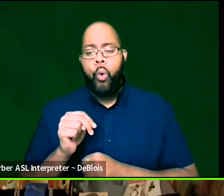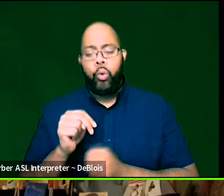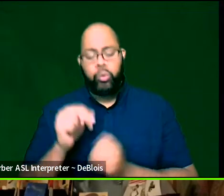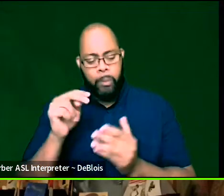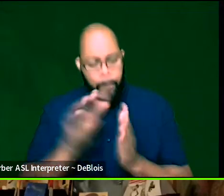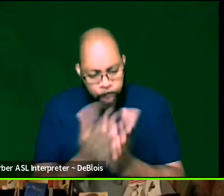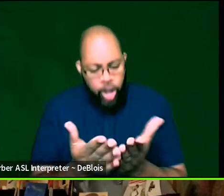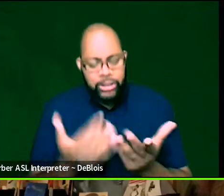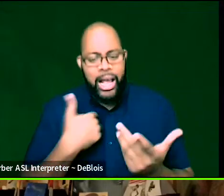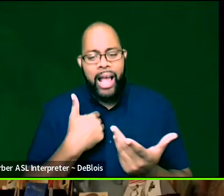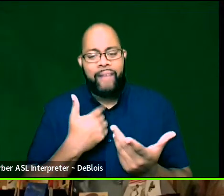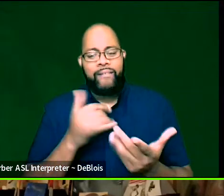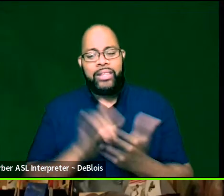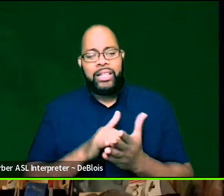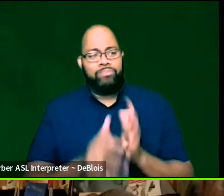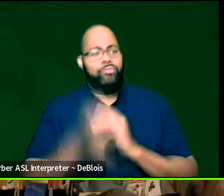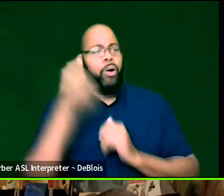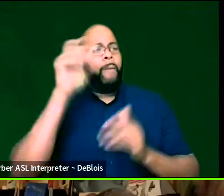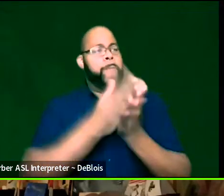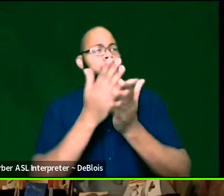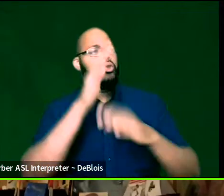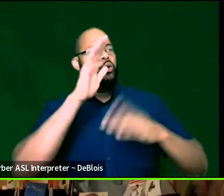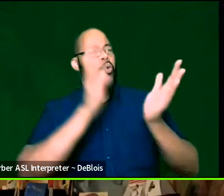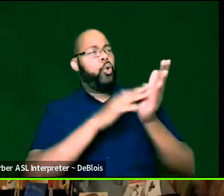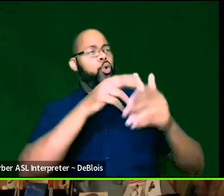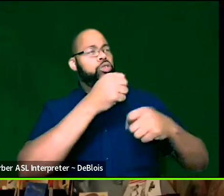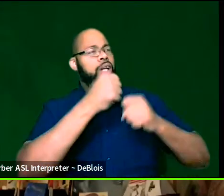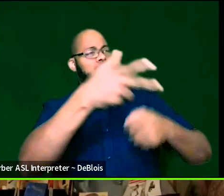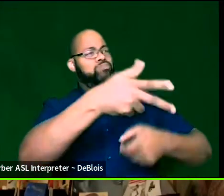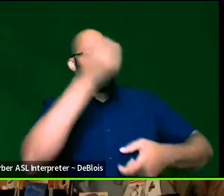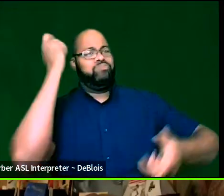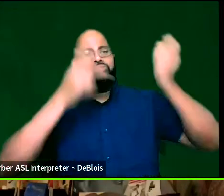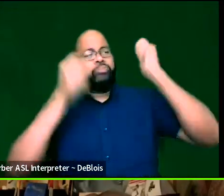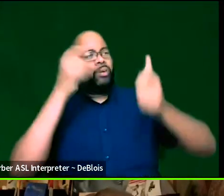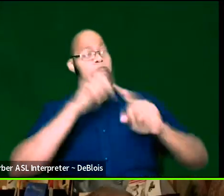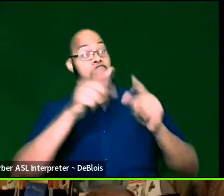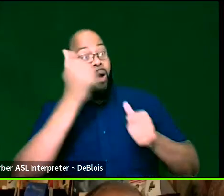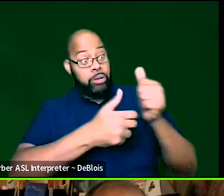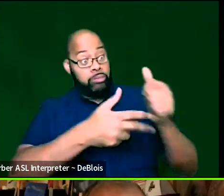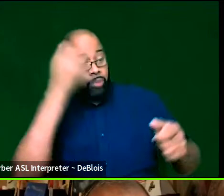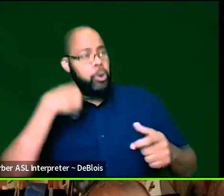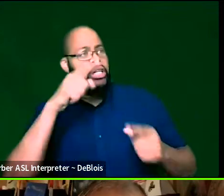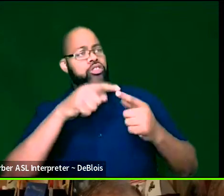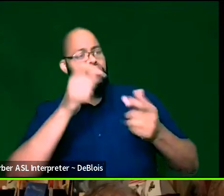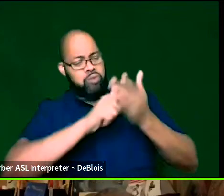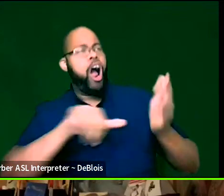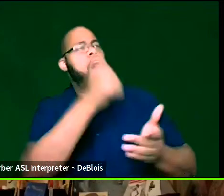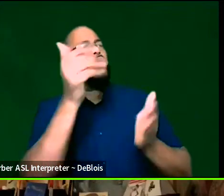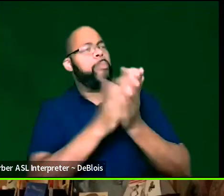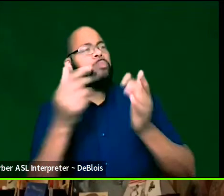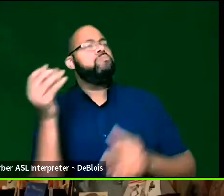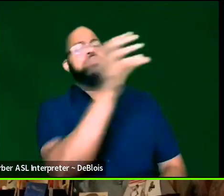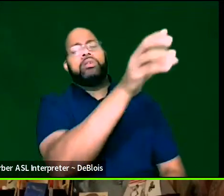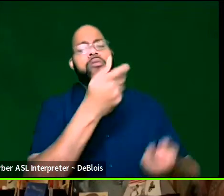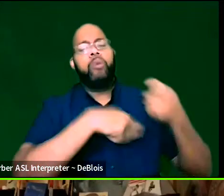They're snatching books off of school shelves. For every one they snatch off, we need to write another one.